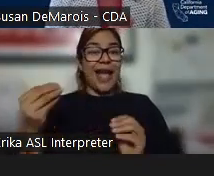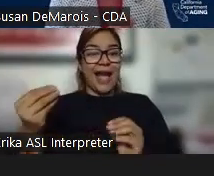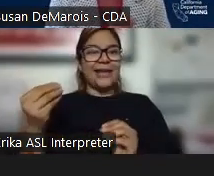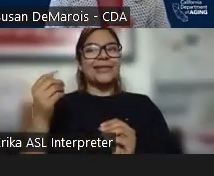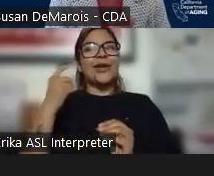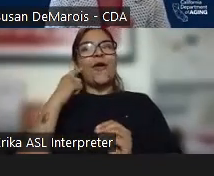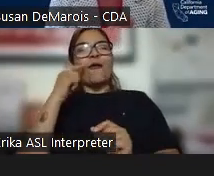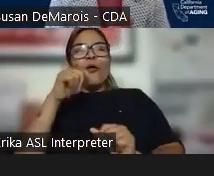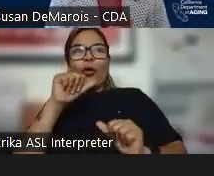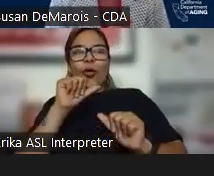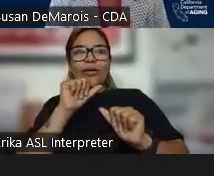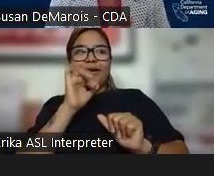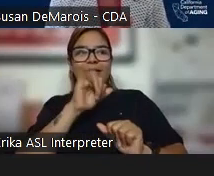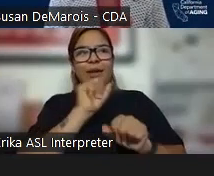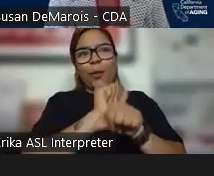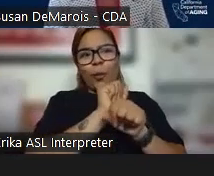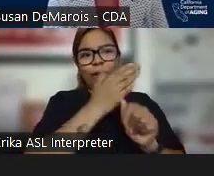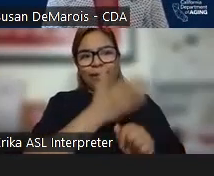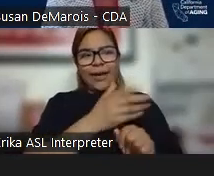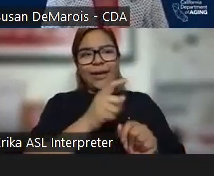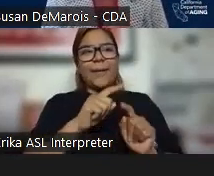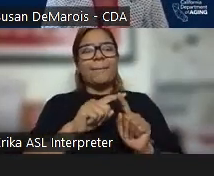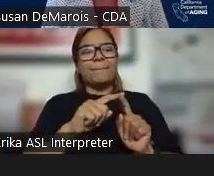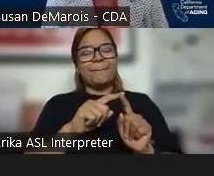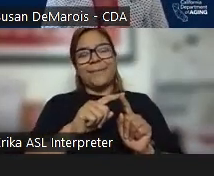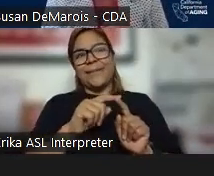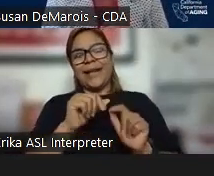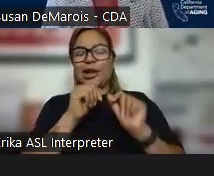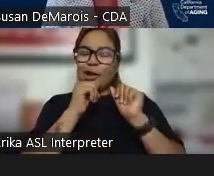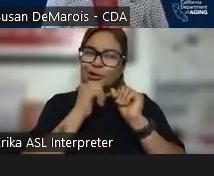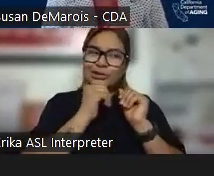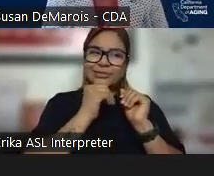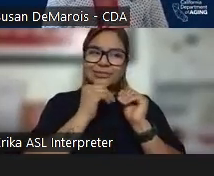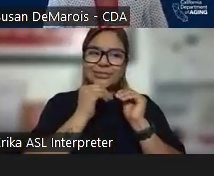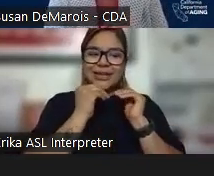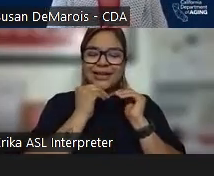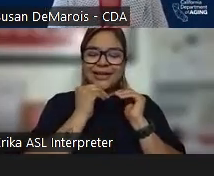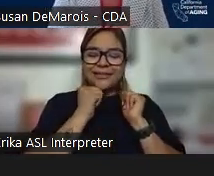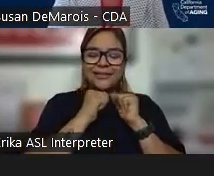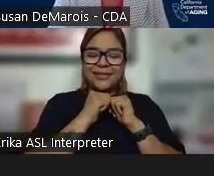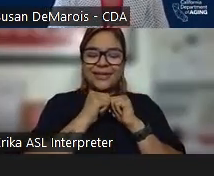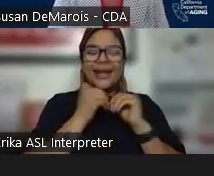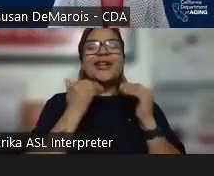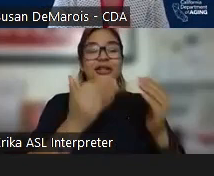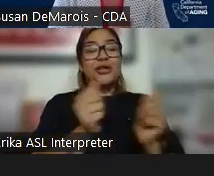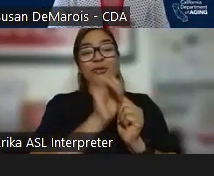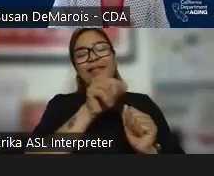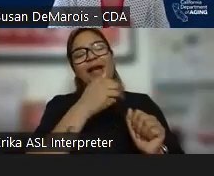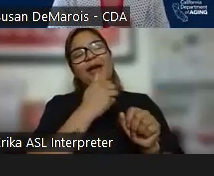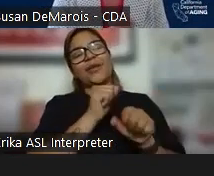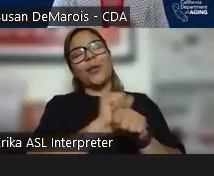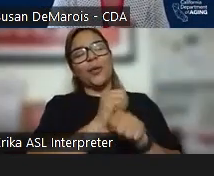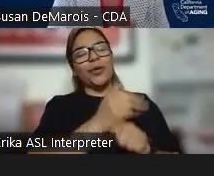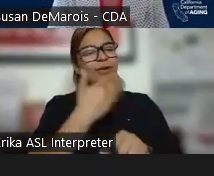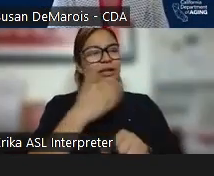and continue to stay close to that work. We're really excited about what's happening with our No Wrong